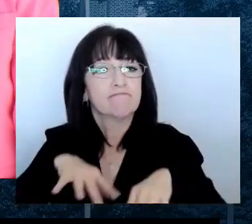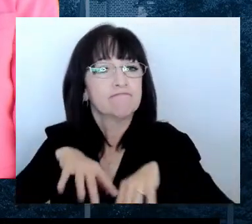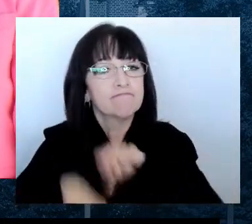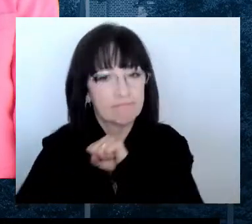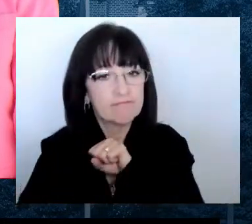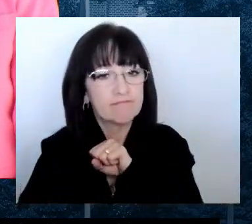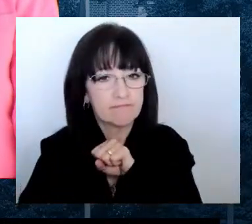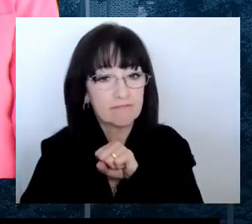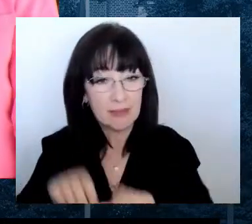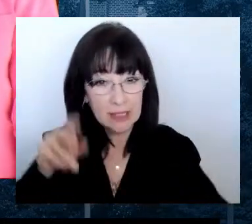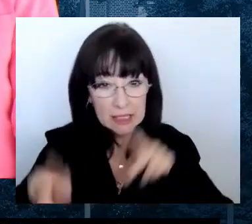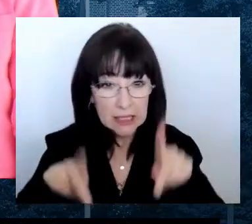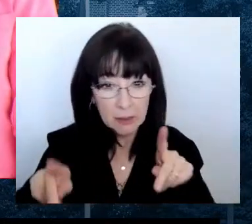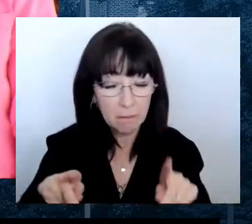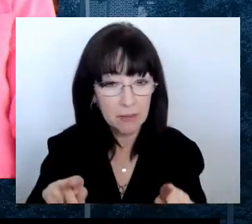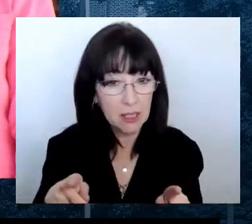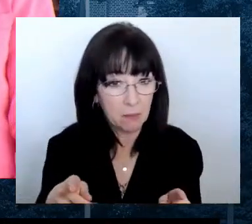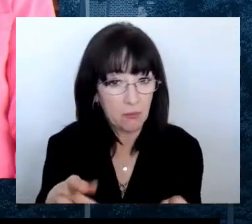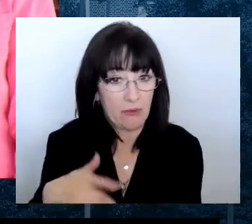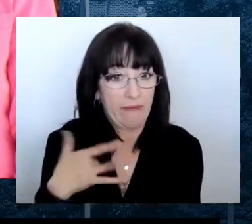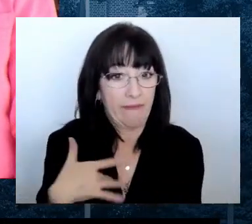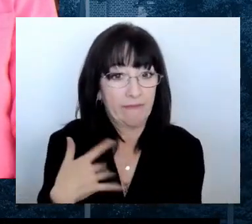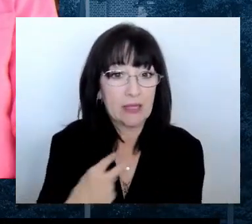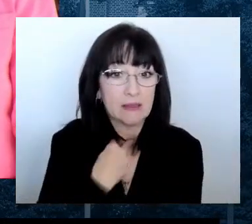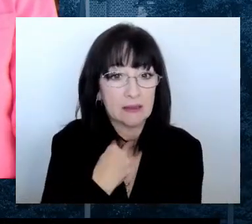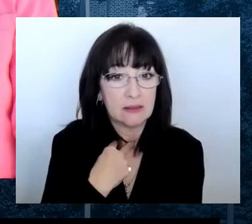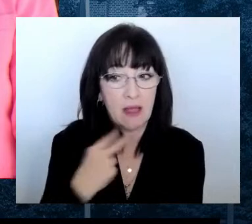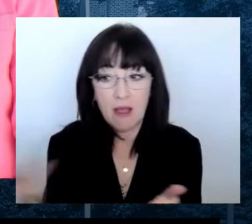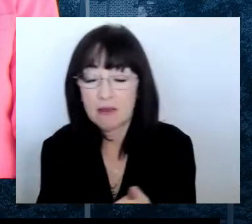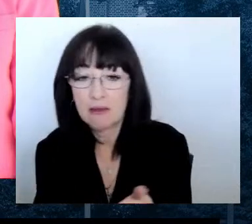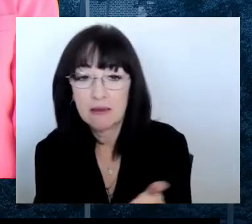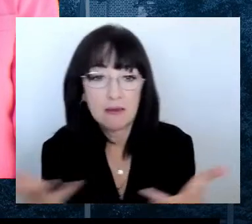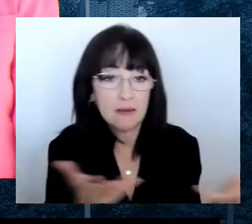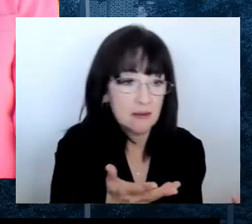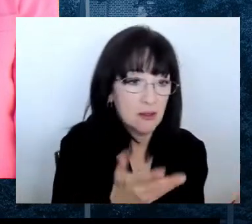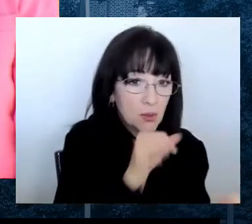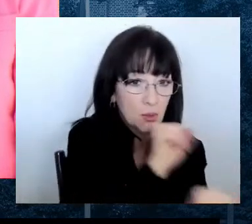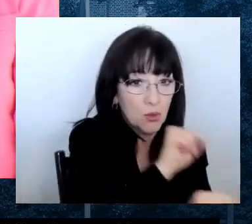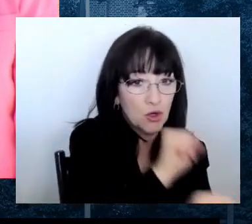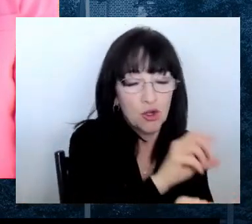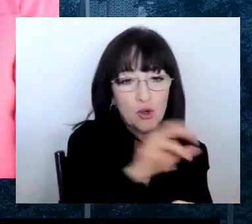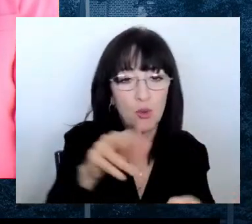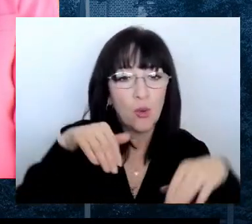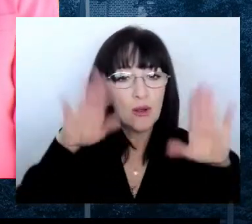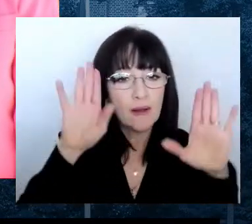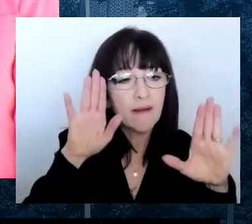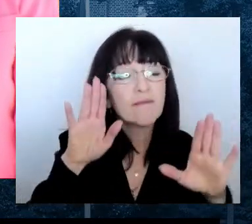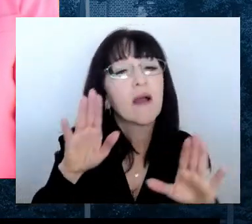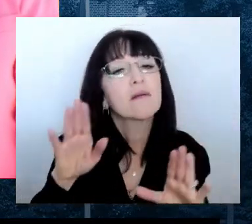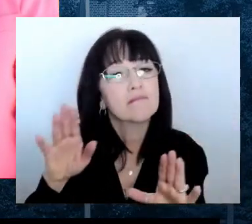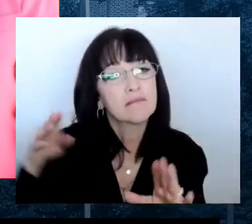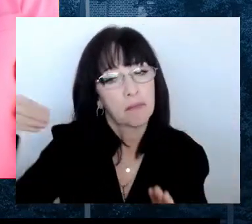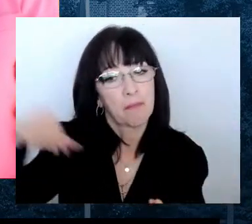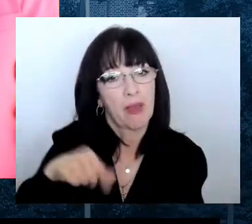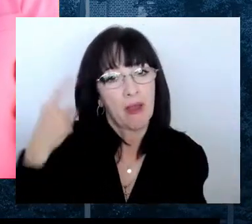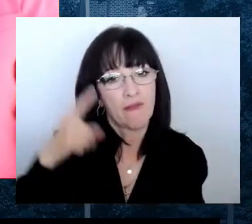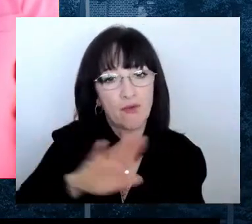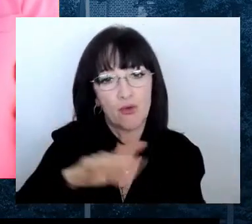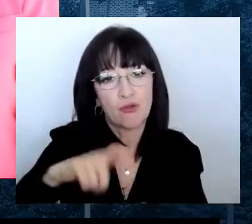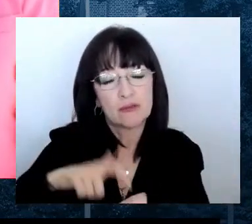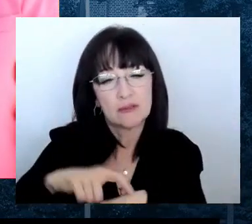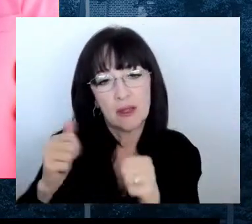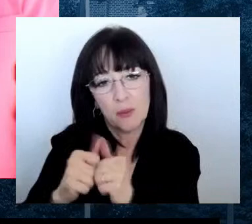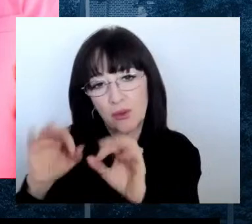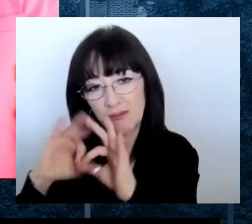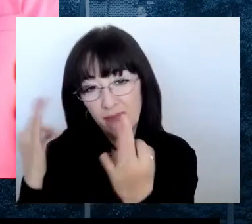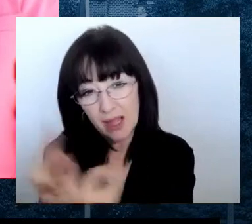is historic, but as the governor mentioned, it was not guaranteed. We had to fight for it. Because as the world has